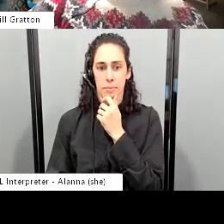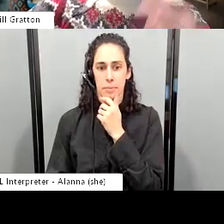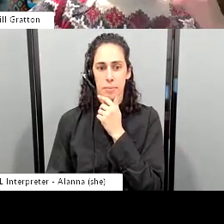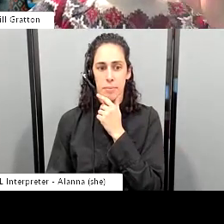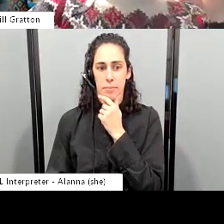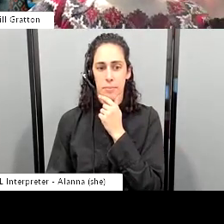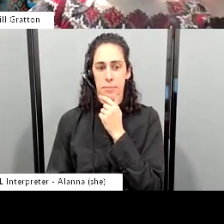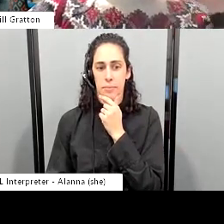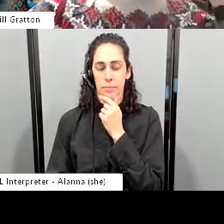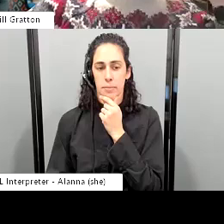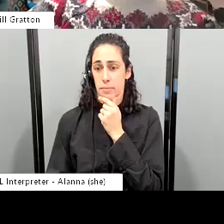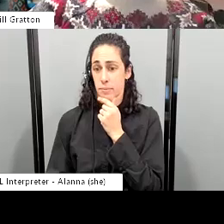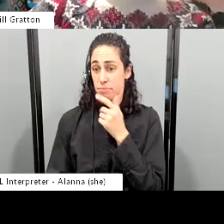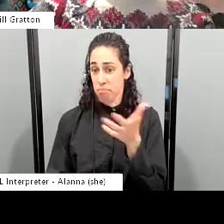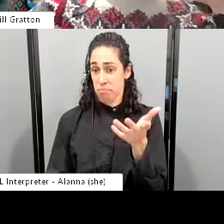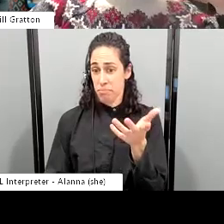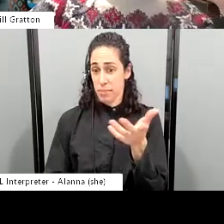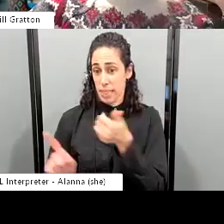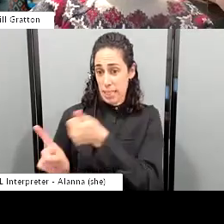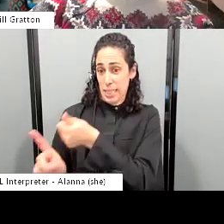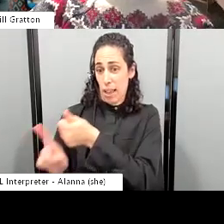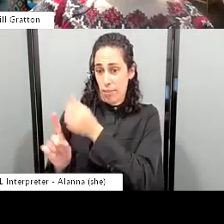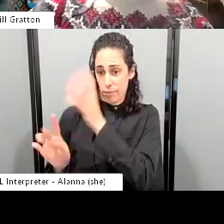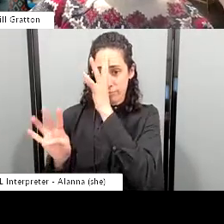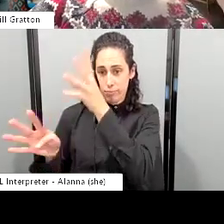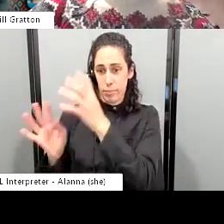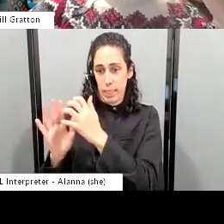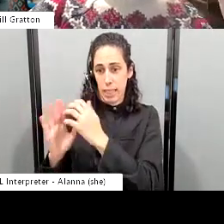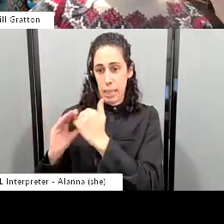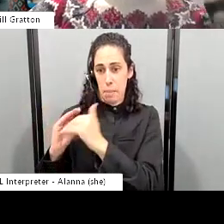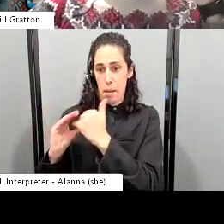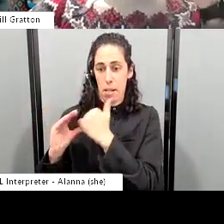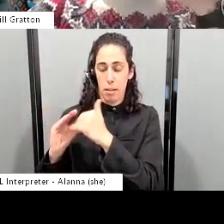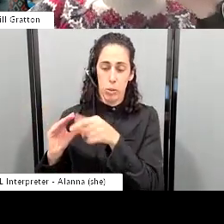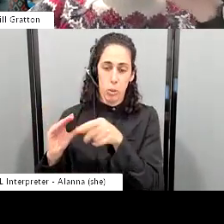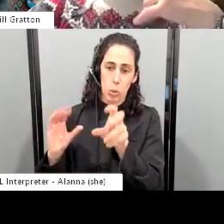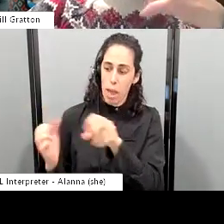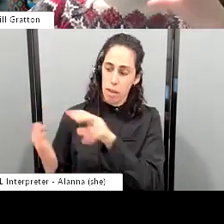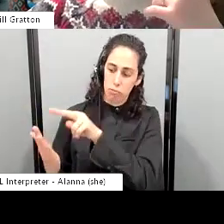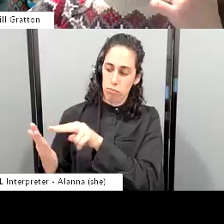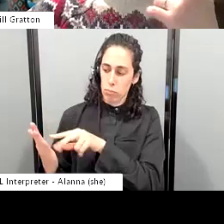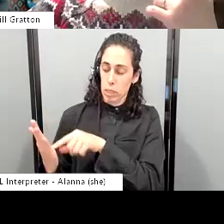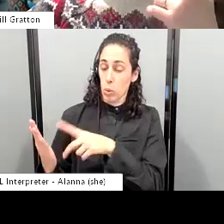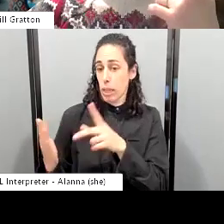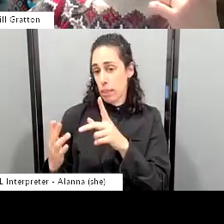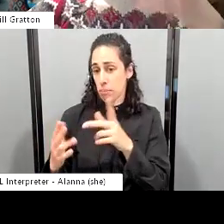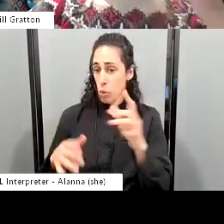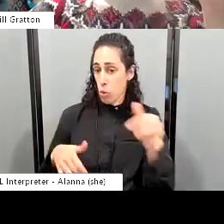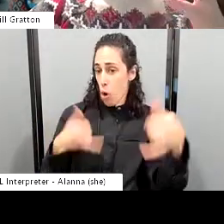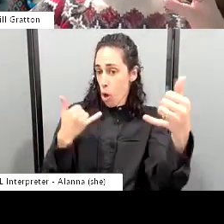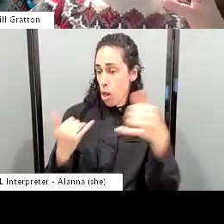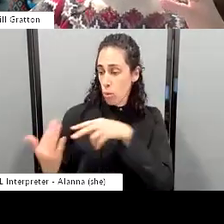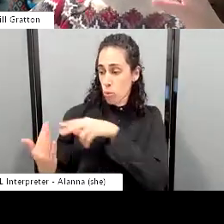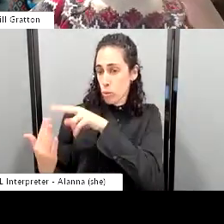So it's actually crafting a little message for you that you can maybe put it in an email or maybe, you know, call a person and read this out. So it says, I'd